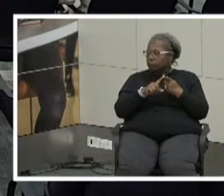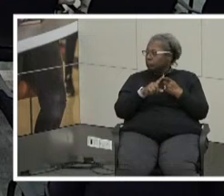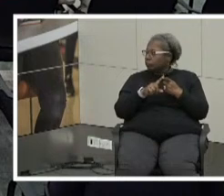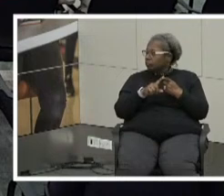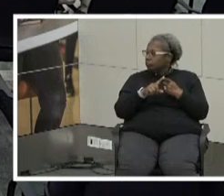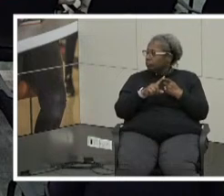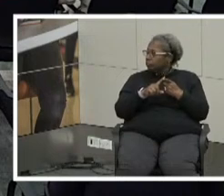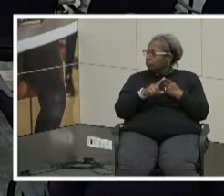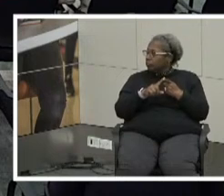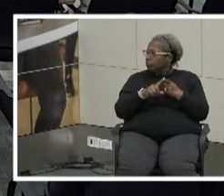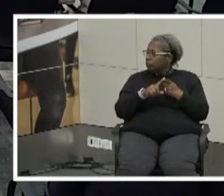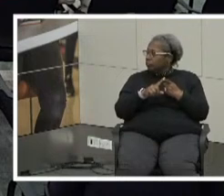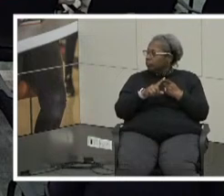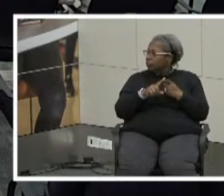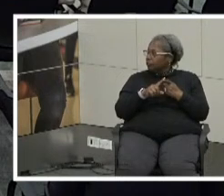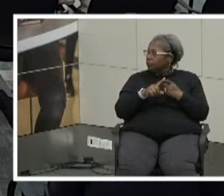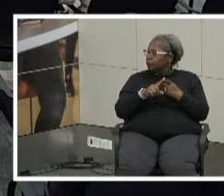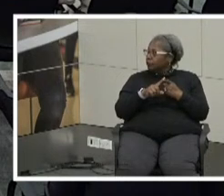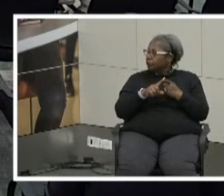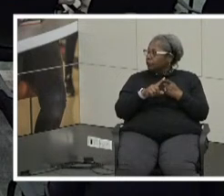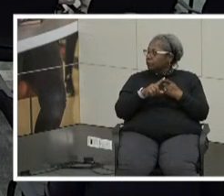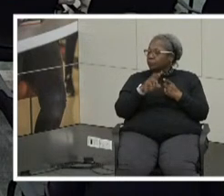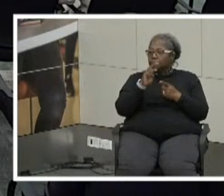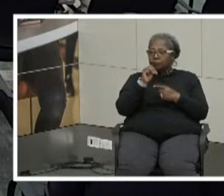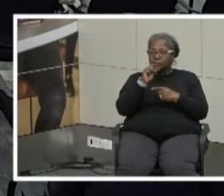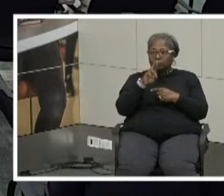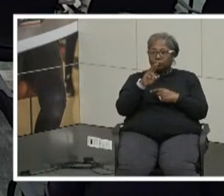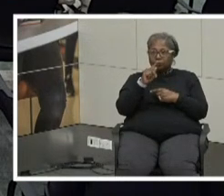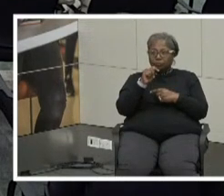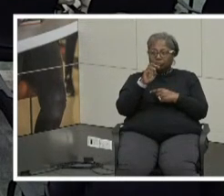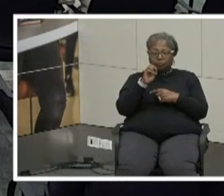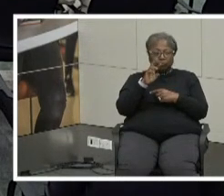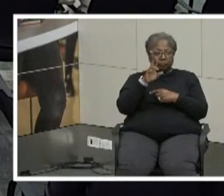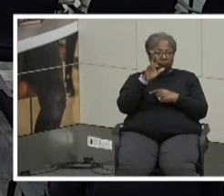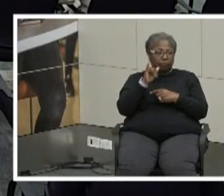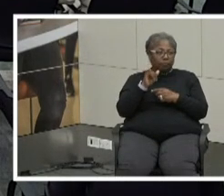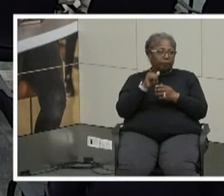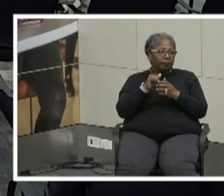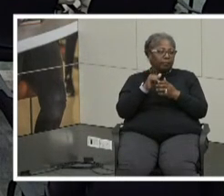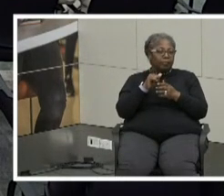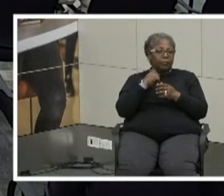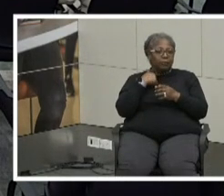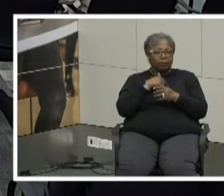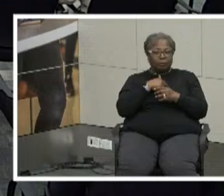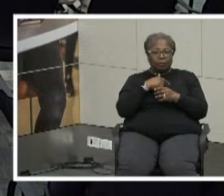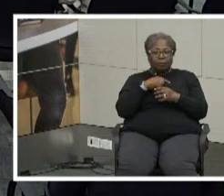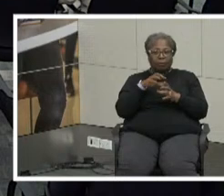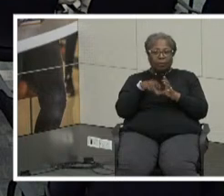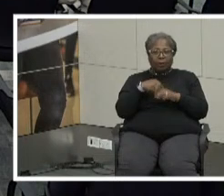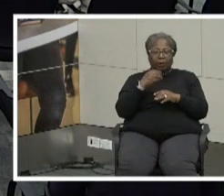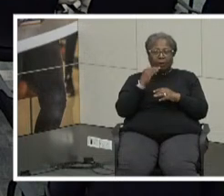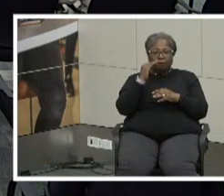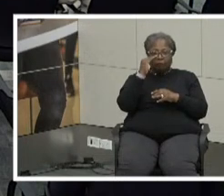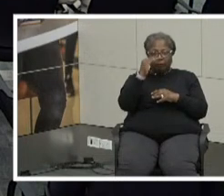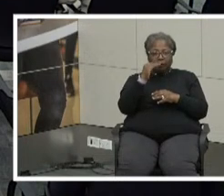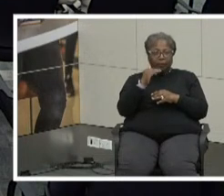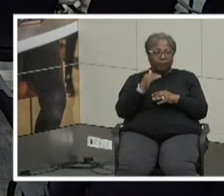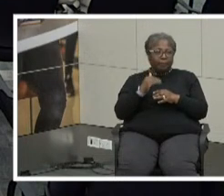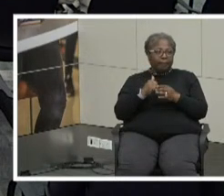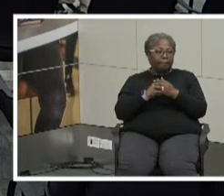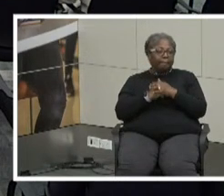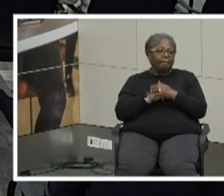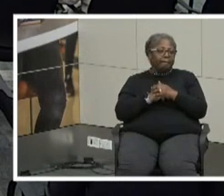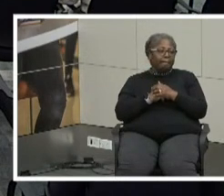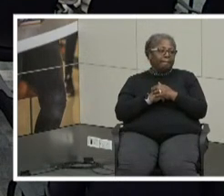Jim and then we'll do that okay Mr Terry we're gonna go out of order